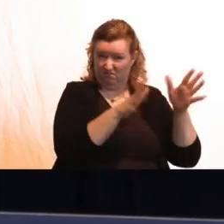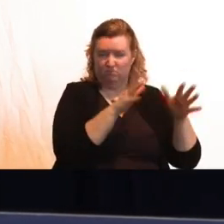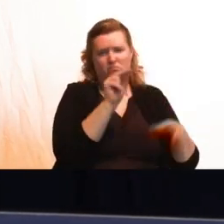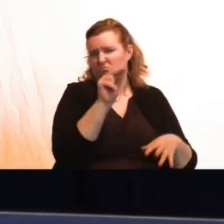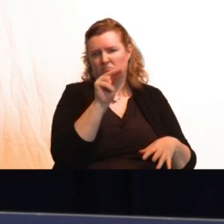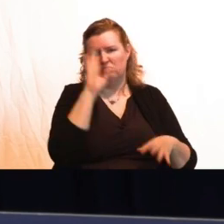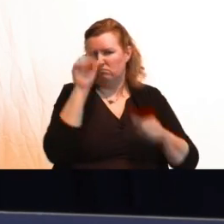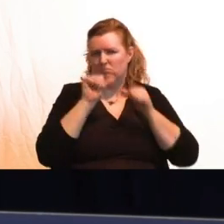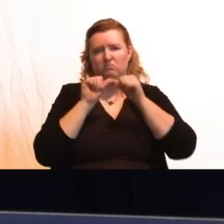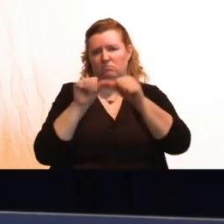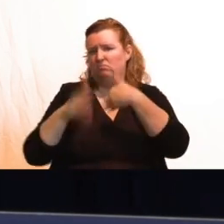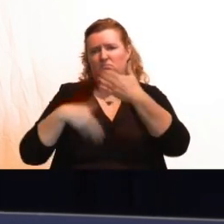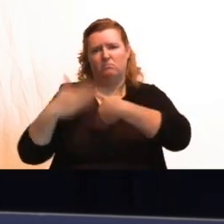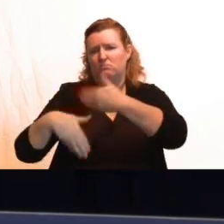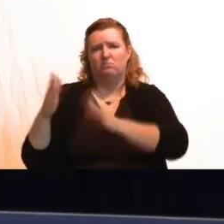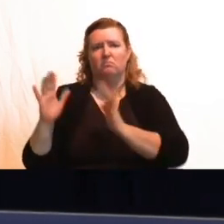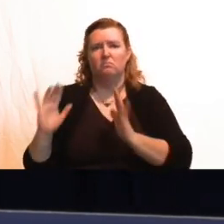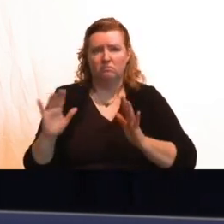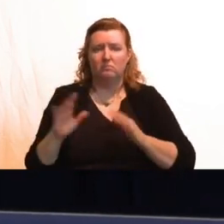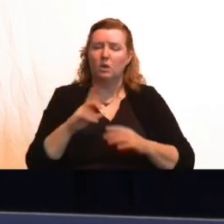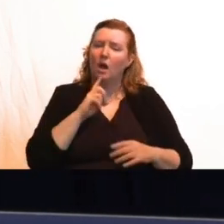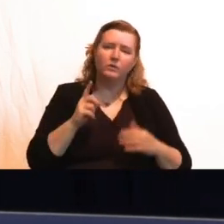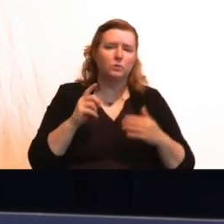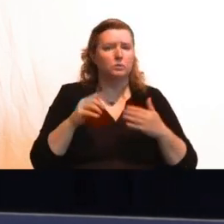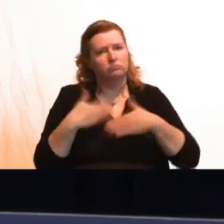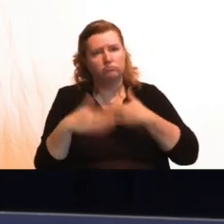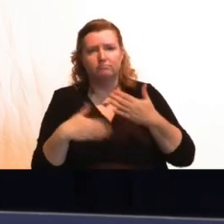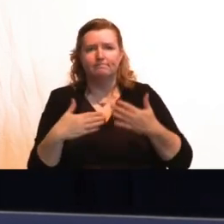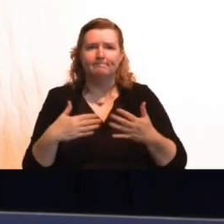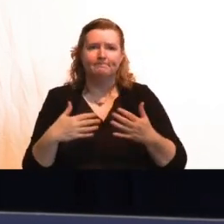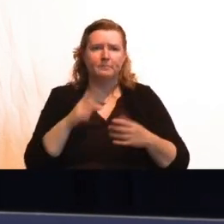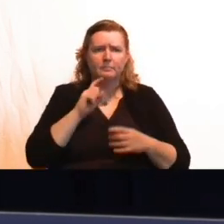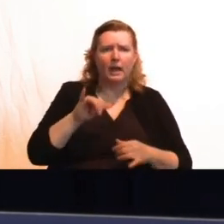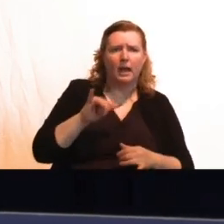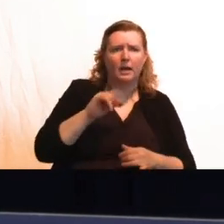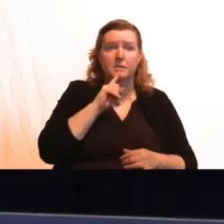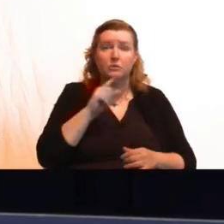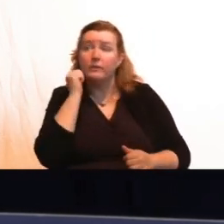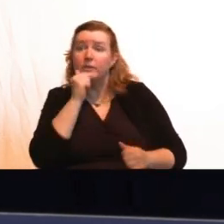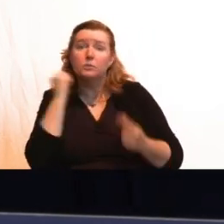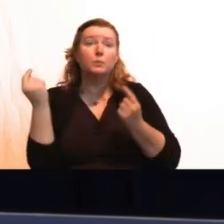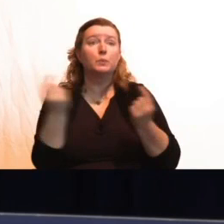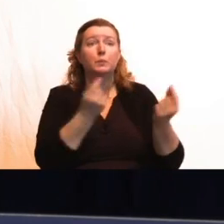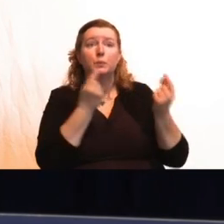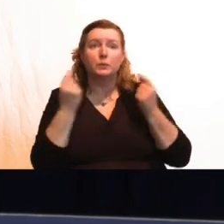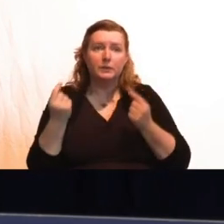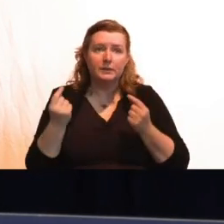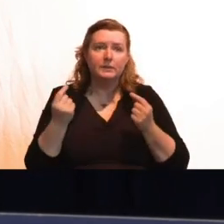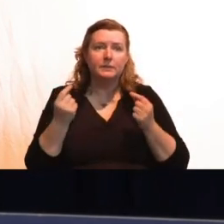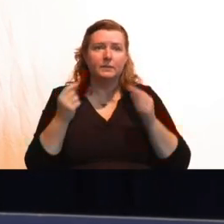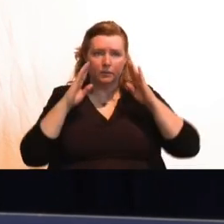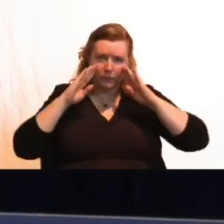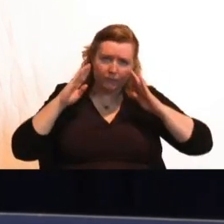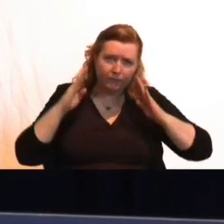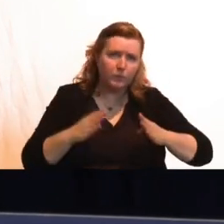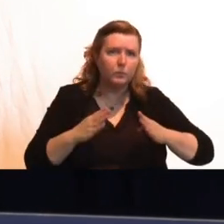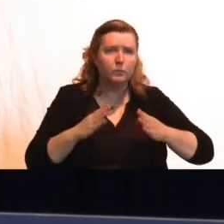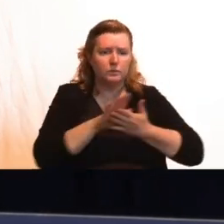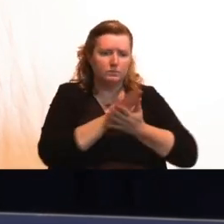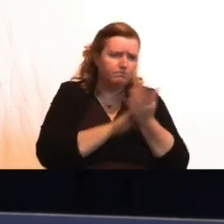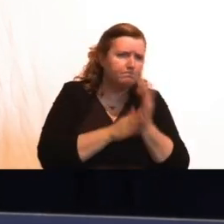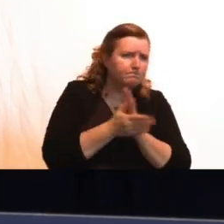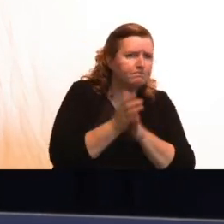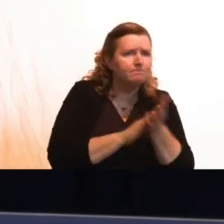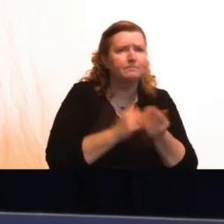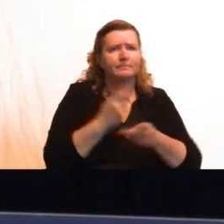processes. We must remain focused on our most vulnerable residents. It is likely that we will continue to have surges